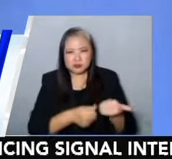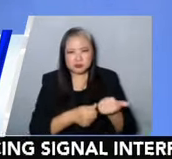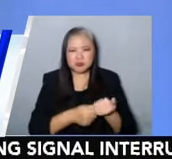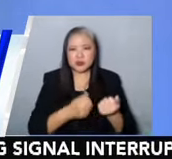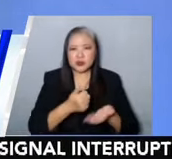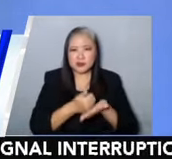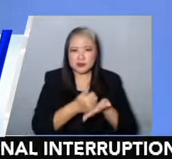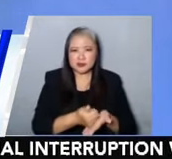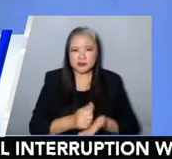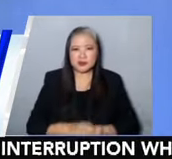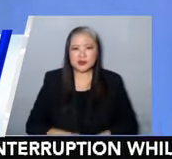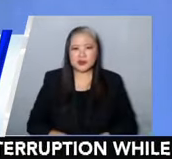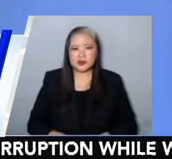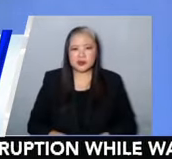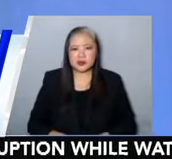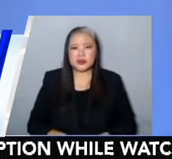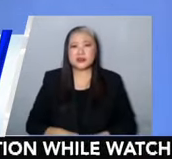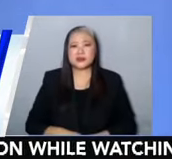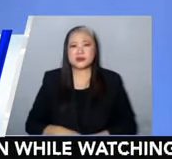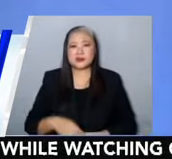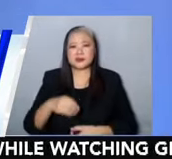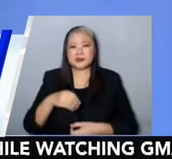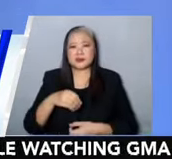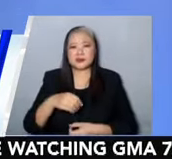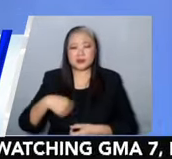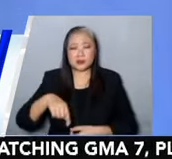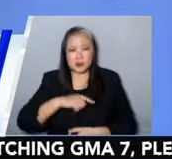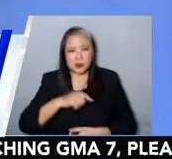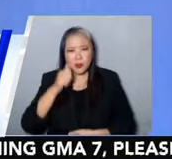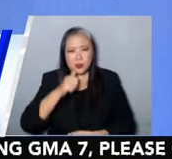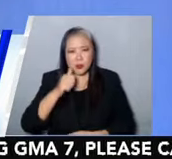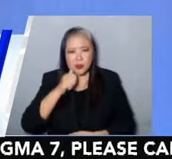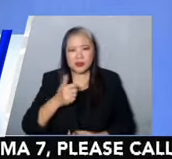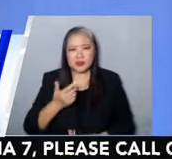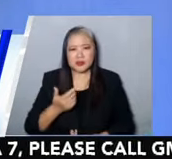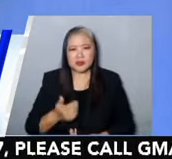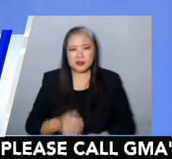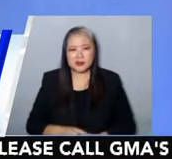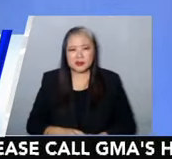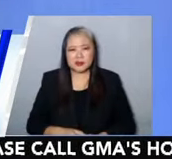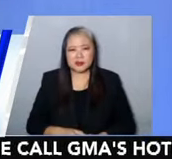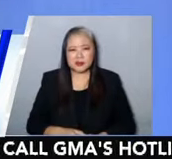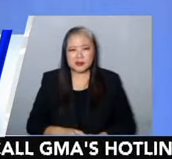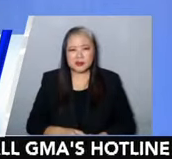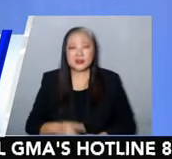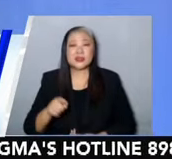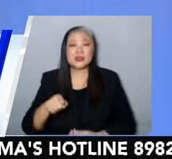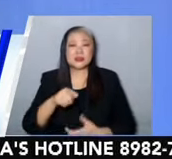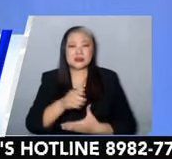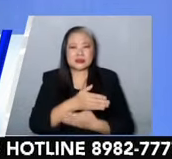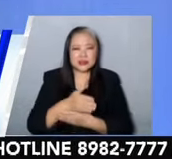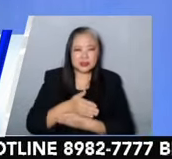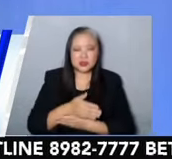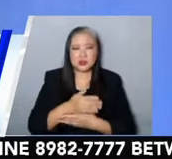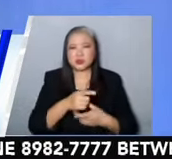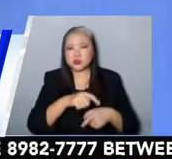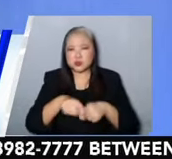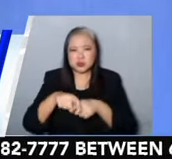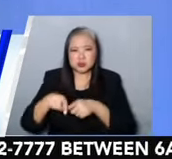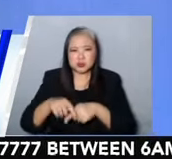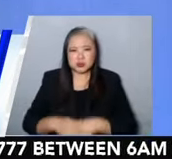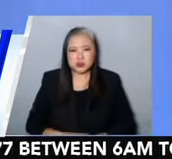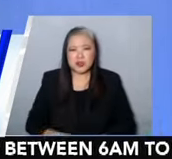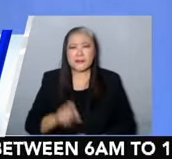shared endeavor. And let us, we always consider it that way. It is a shared endeavor. The timely completion of